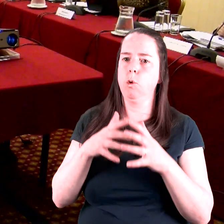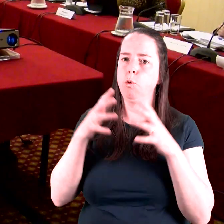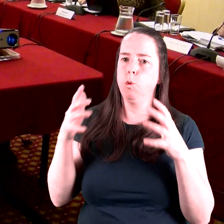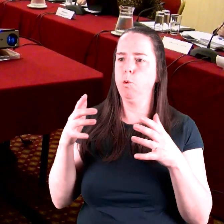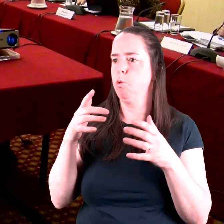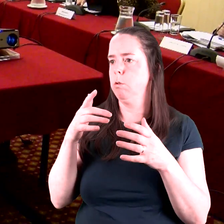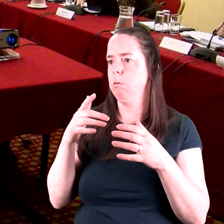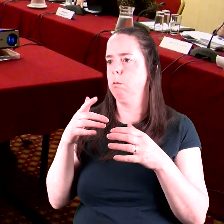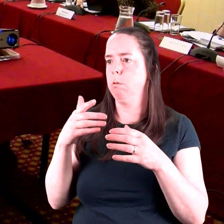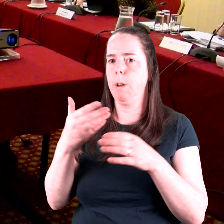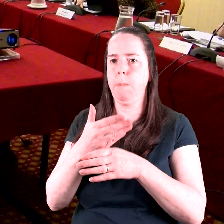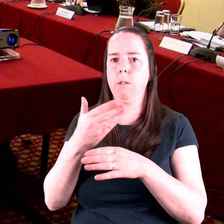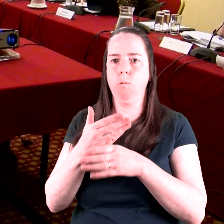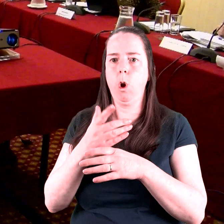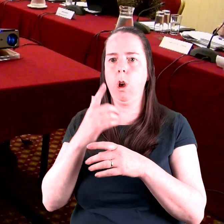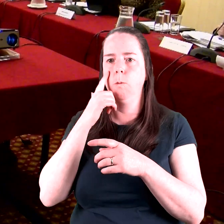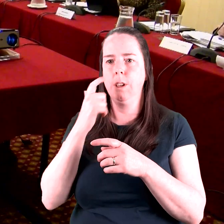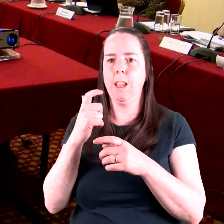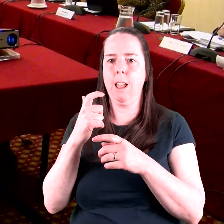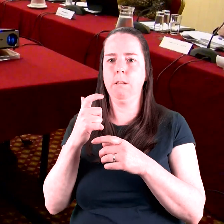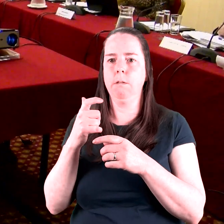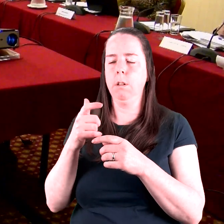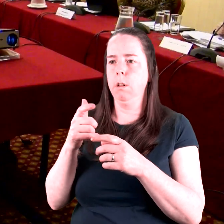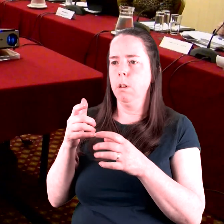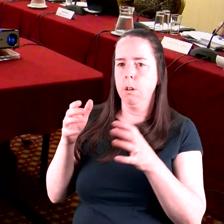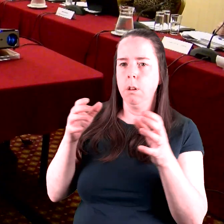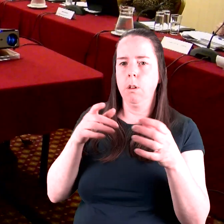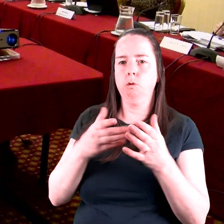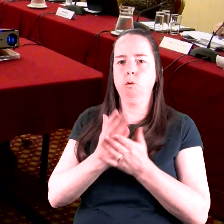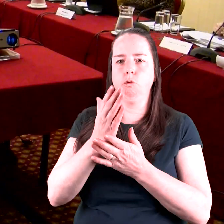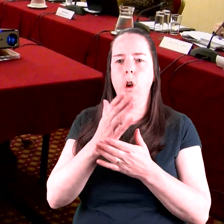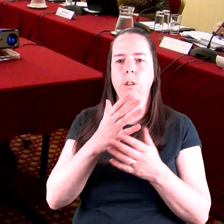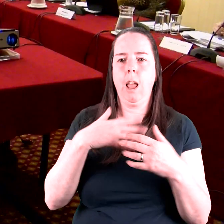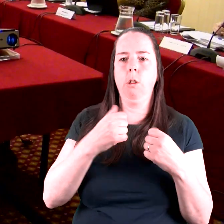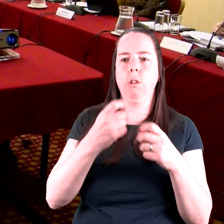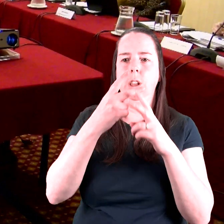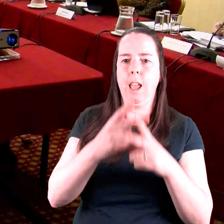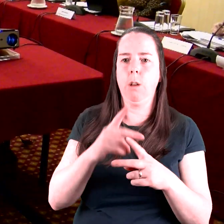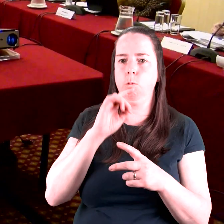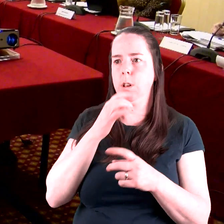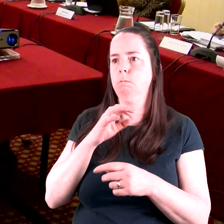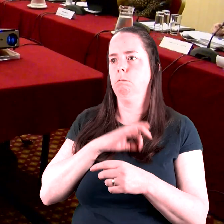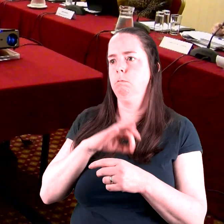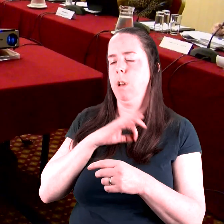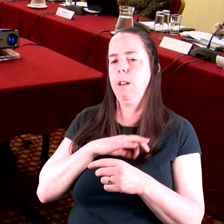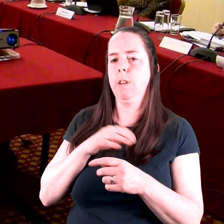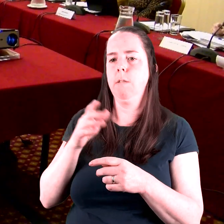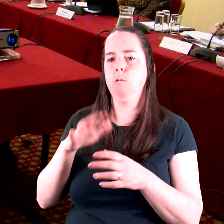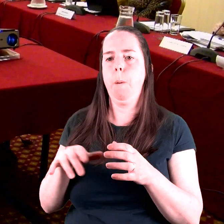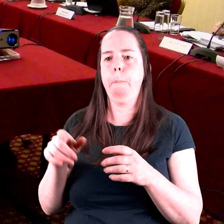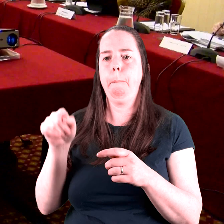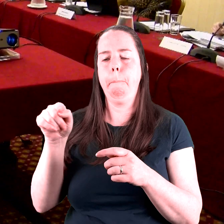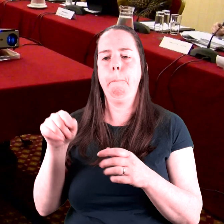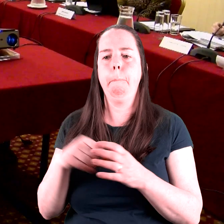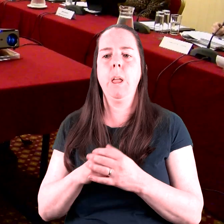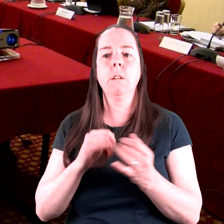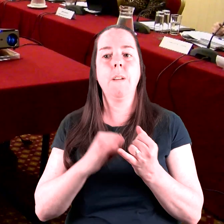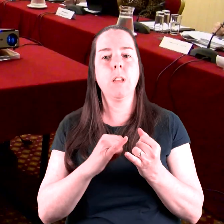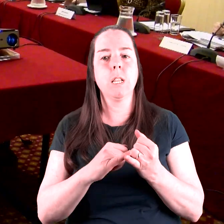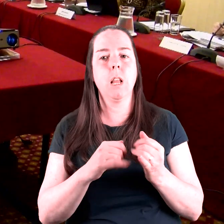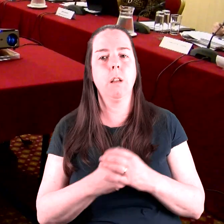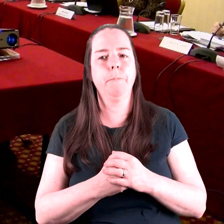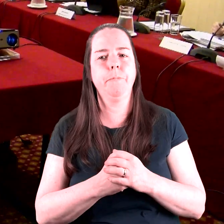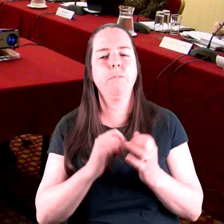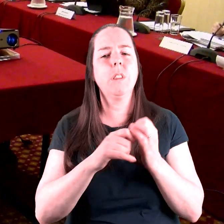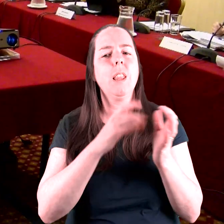this, there is a huge amount that we could do together across health and care that we could actually get added benefit from. Sukhvinder.